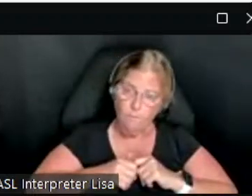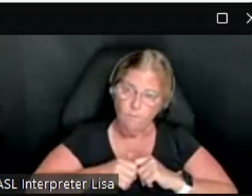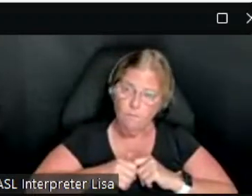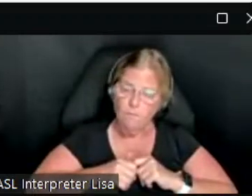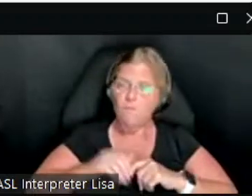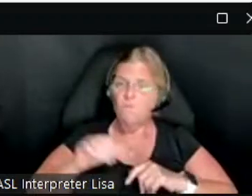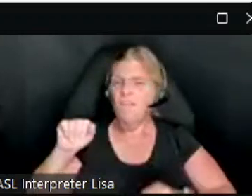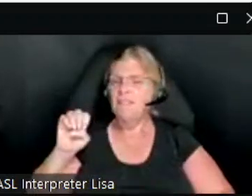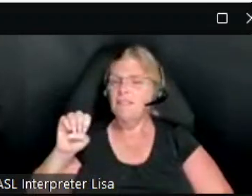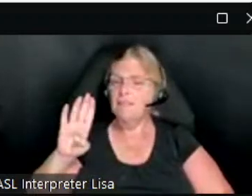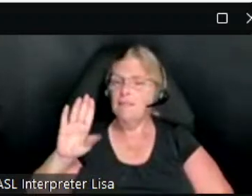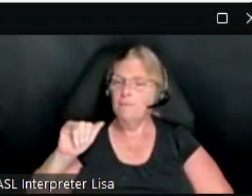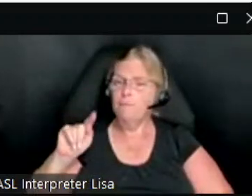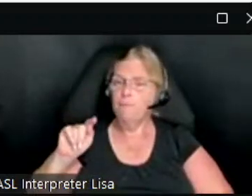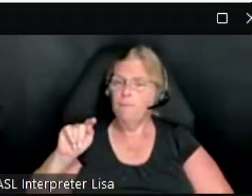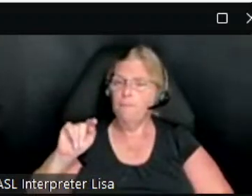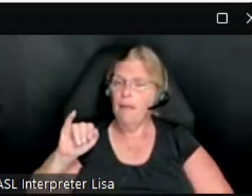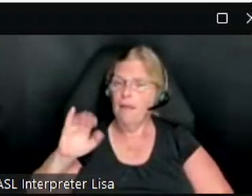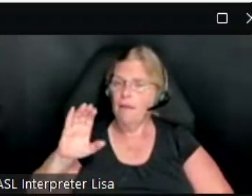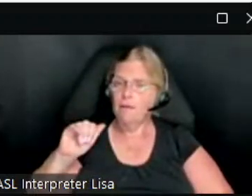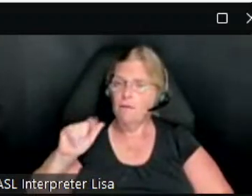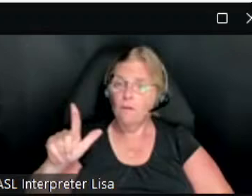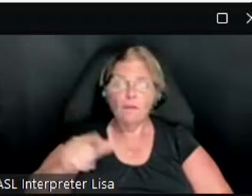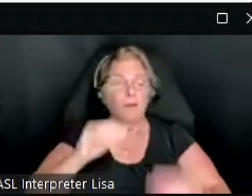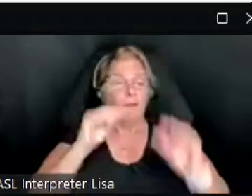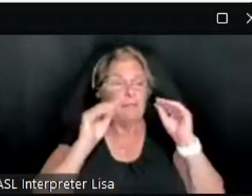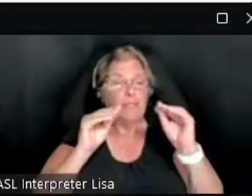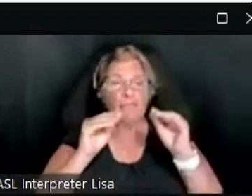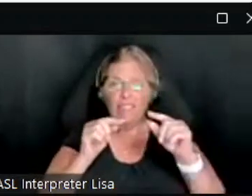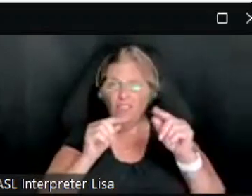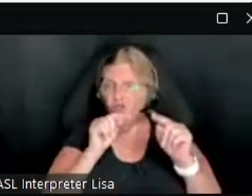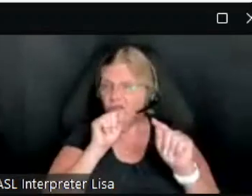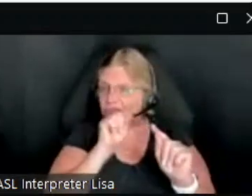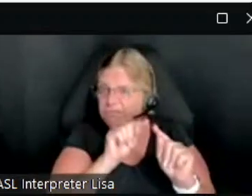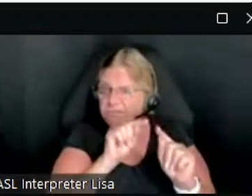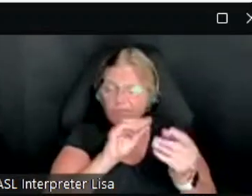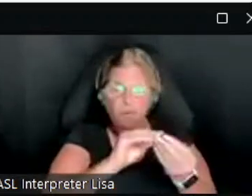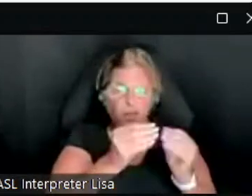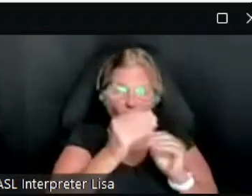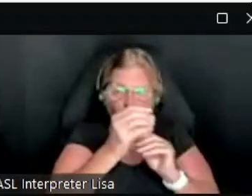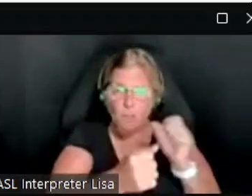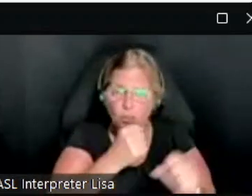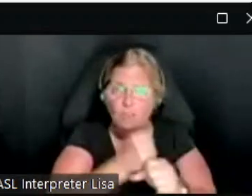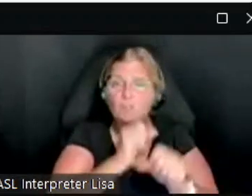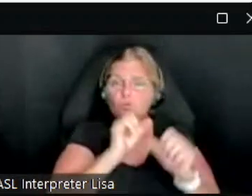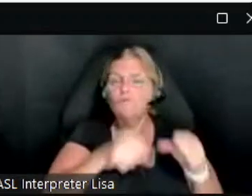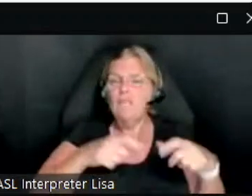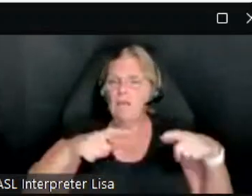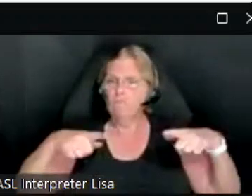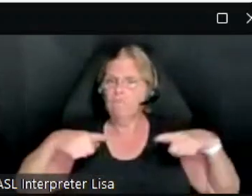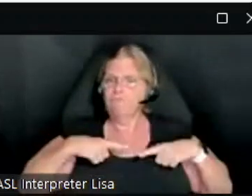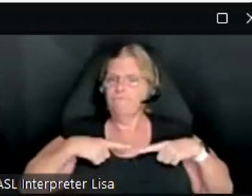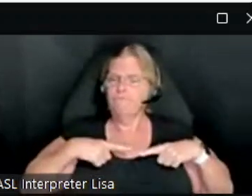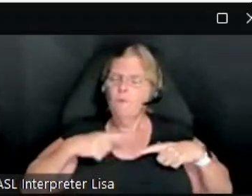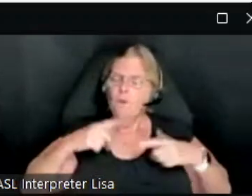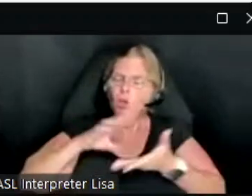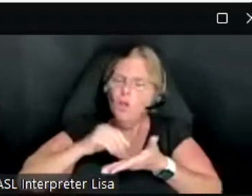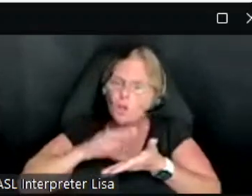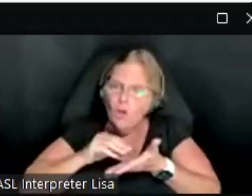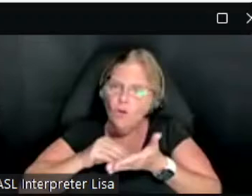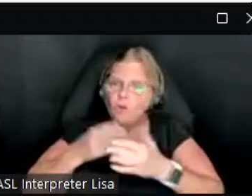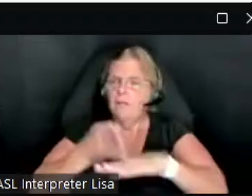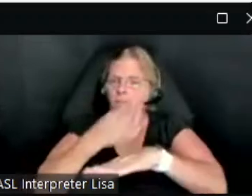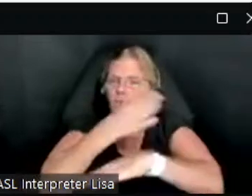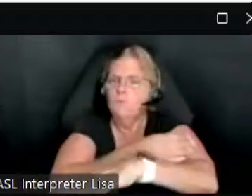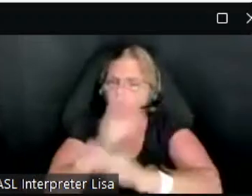sabbaticals, perhaps, like if you've been teaching for a certain amount of years, you've earned a sabbatical and you could take time to learn, enhance your skills. It